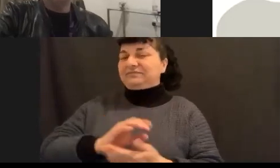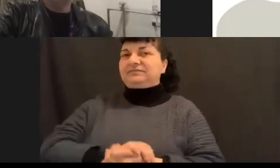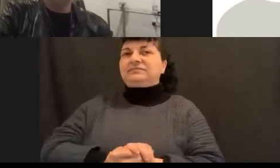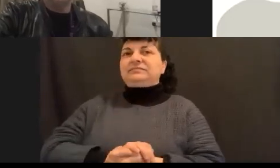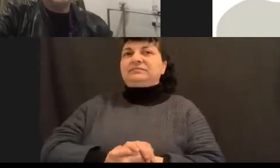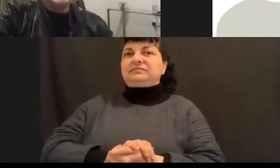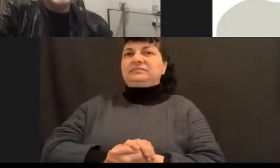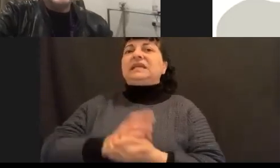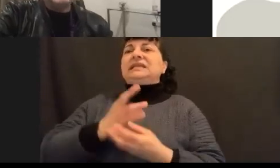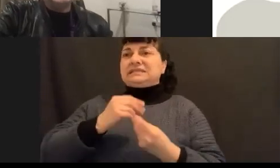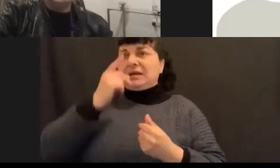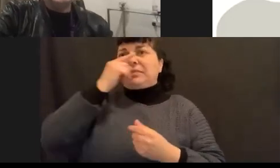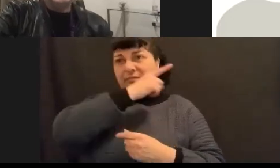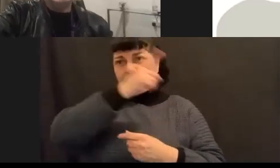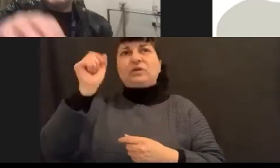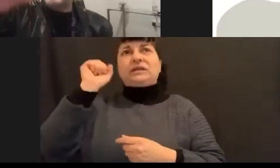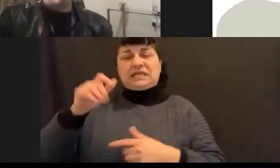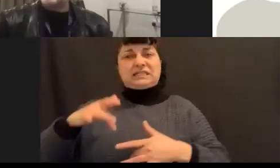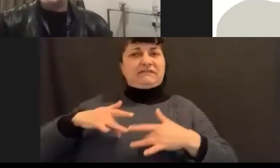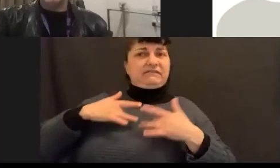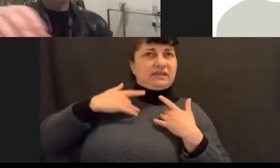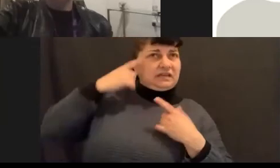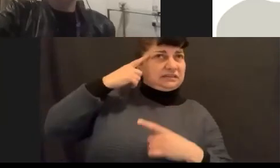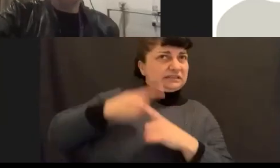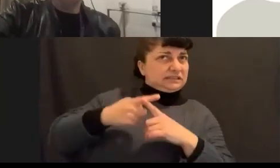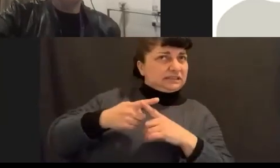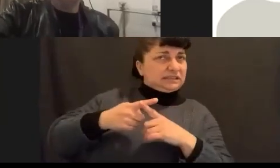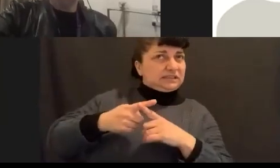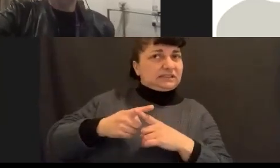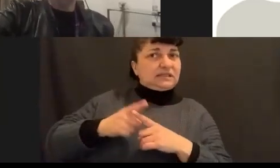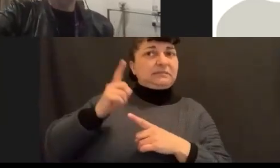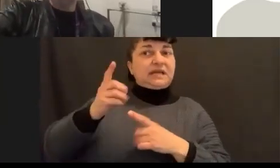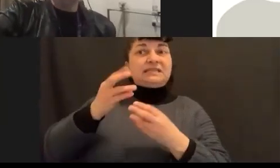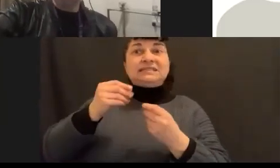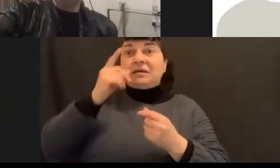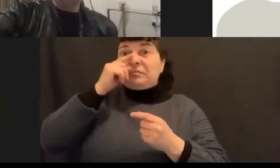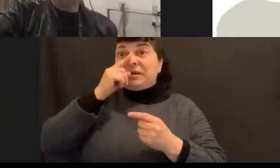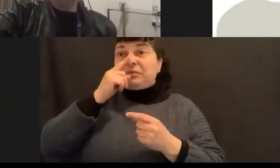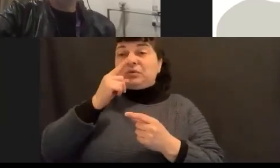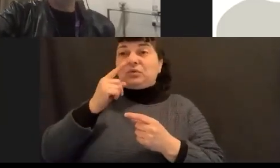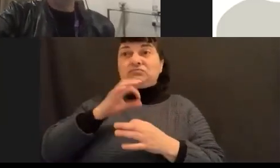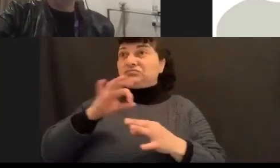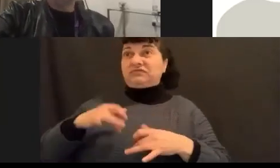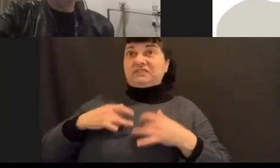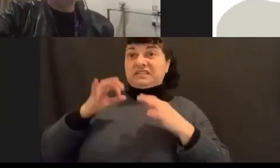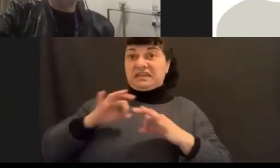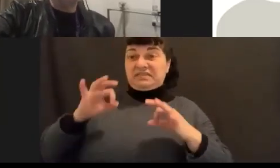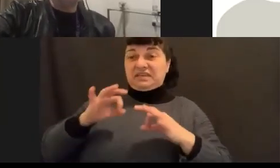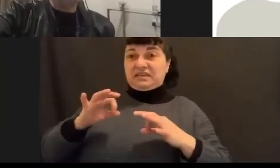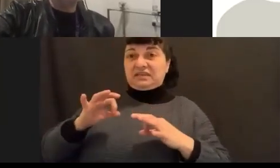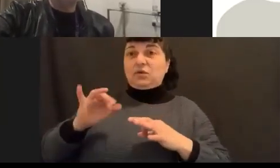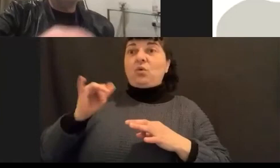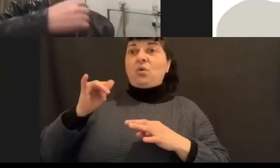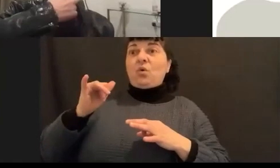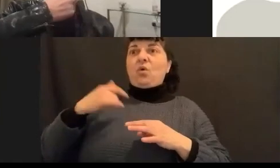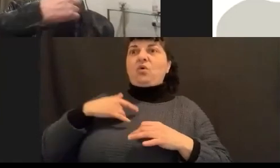get symptoms, the 2 days before they get their symptoms is the virus is at quite a high level, and you